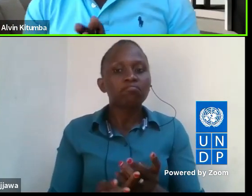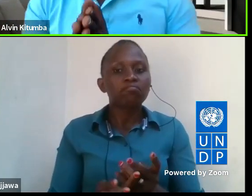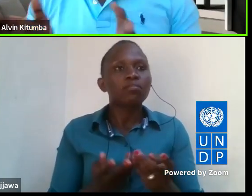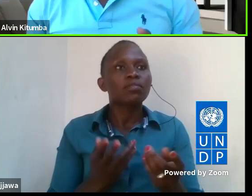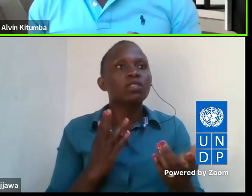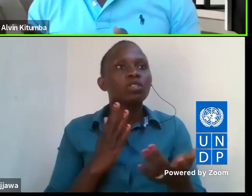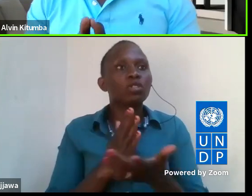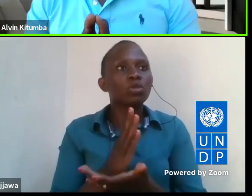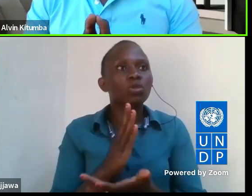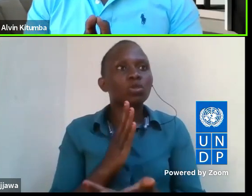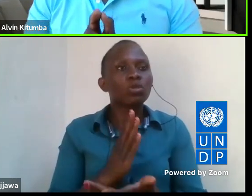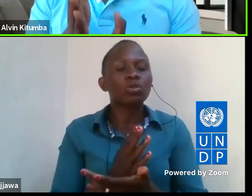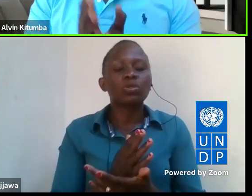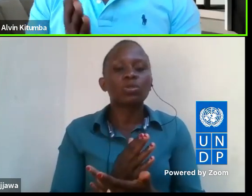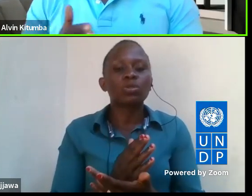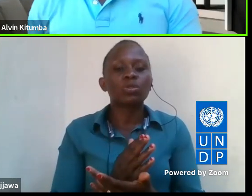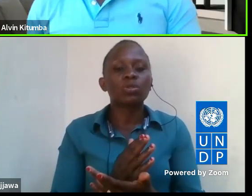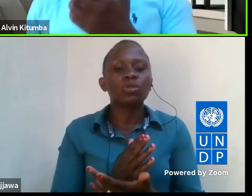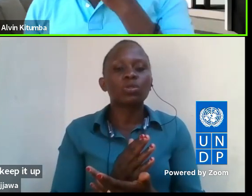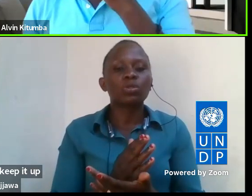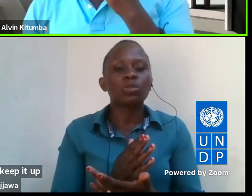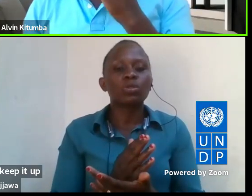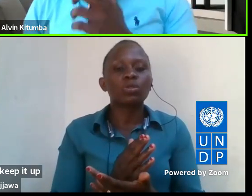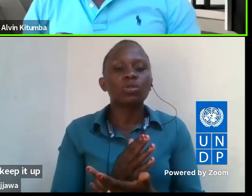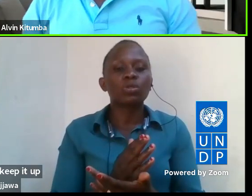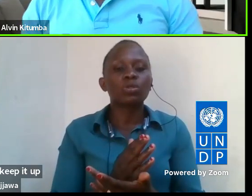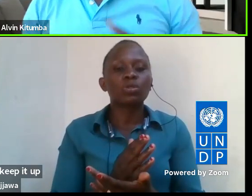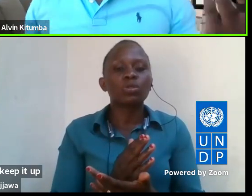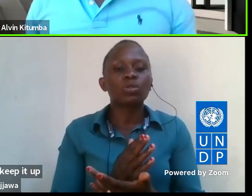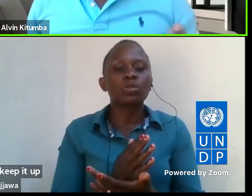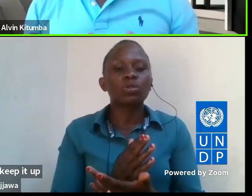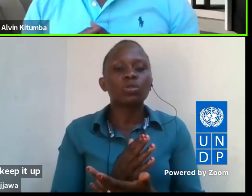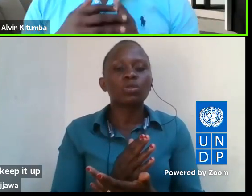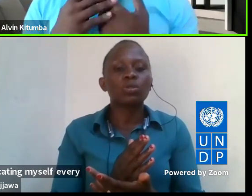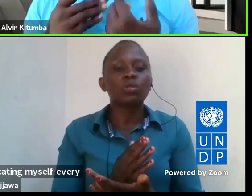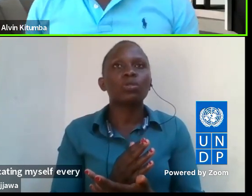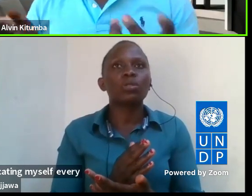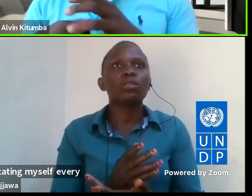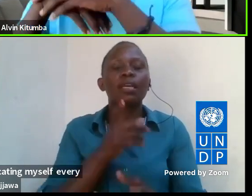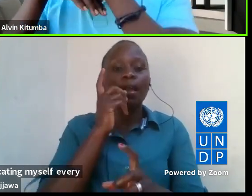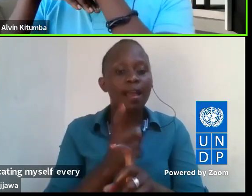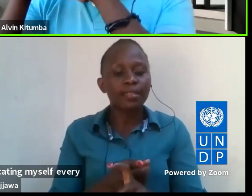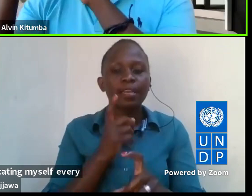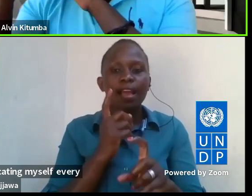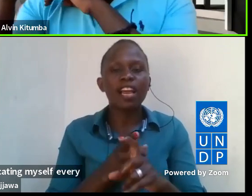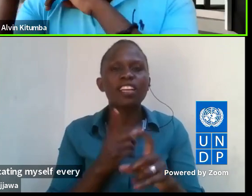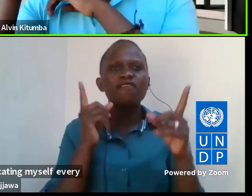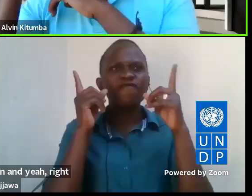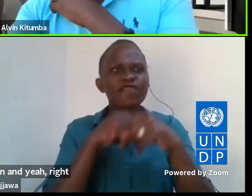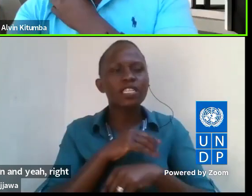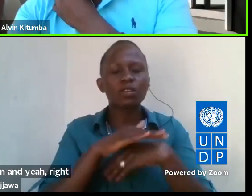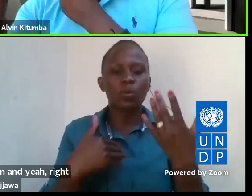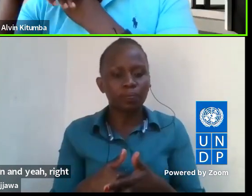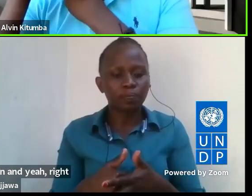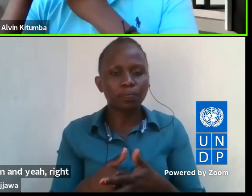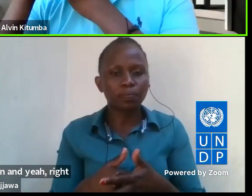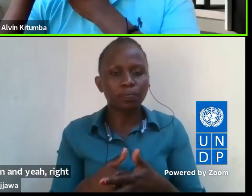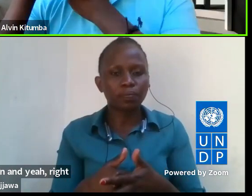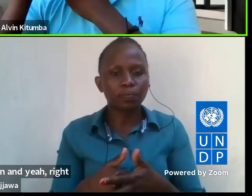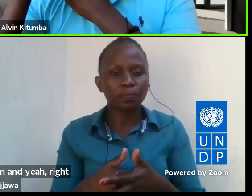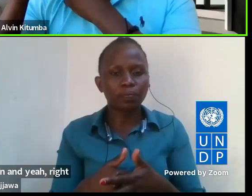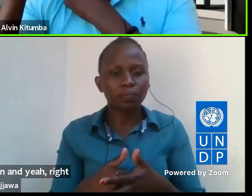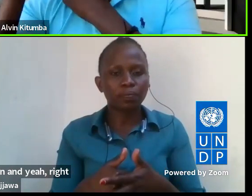It's hard to exhaust, and I keep educating myself every day. Yeah, I taught myself code, and here I am. I write code. I do business development